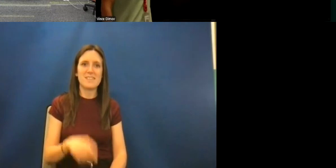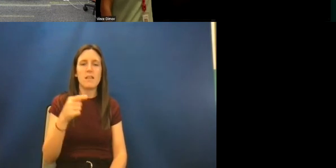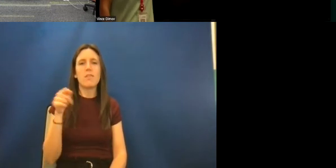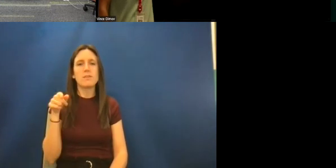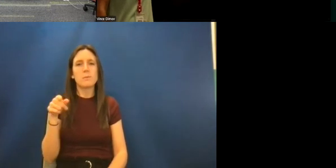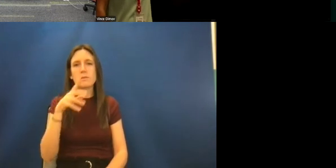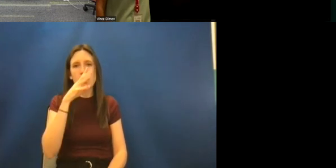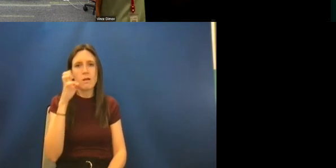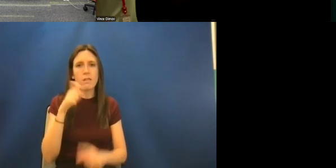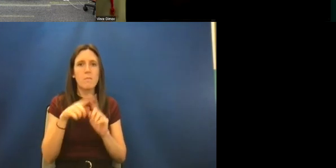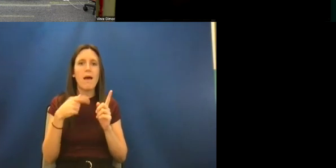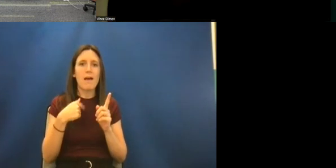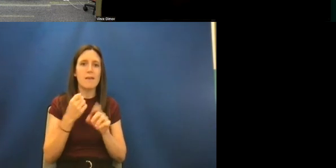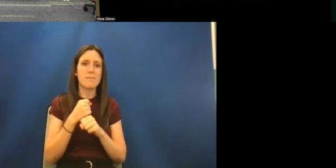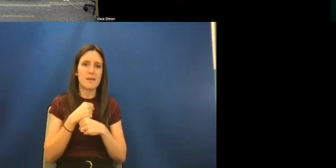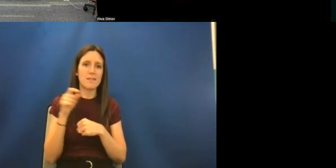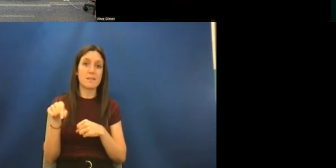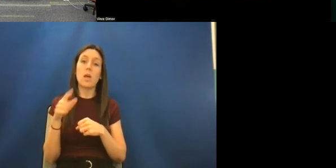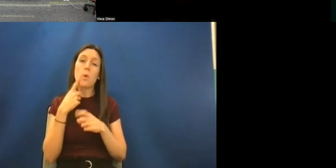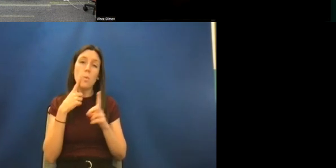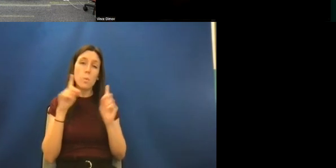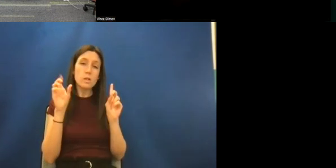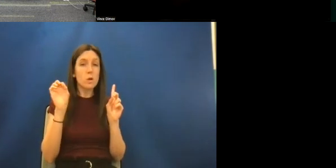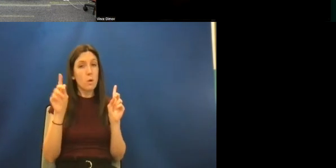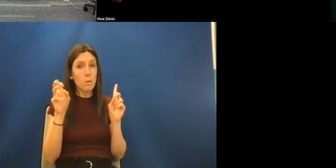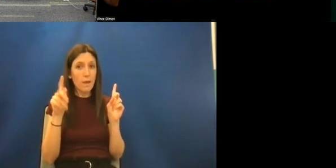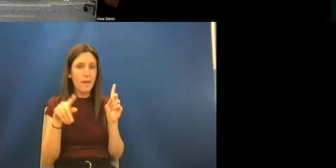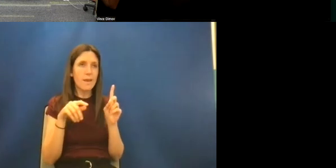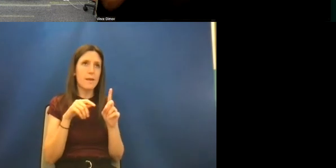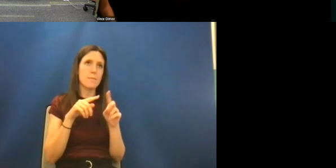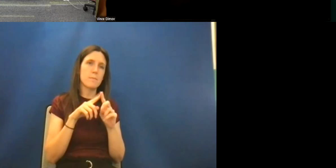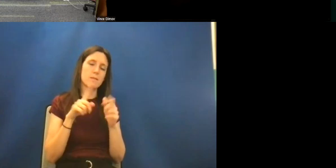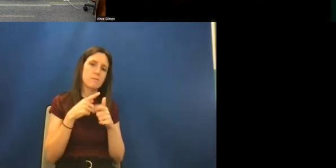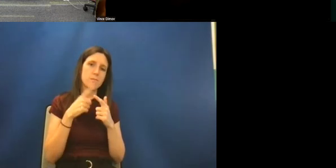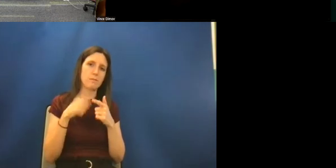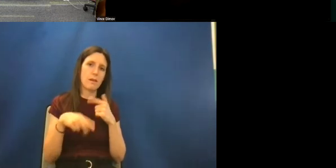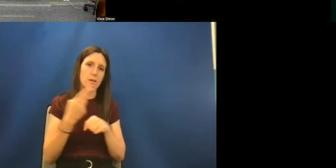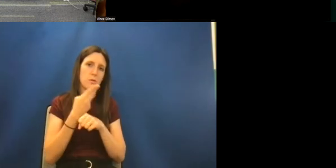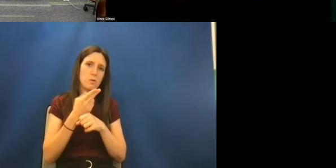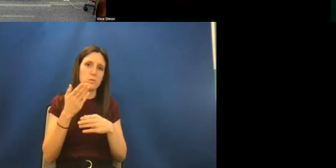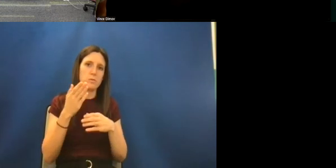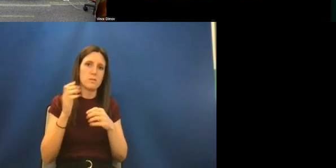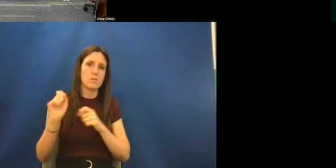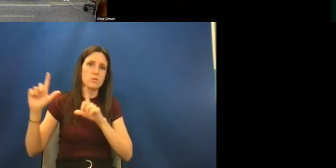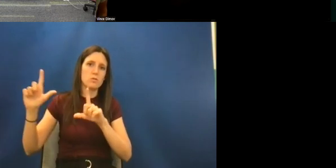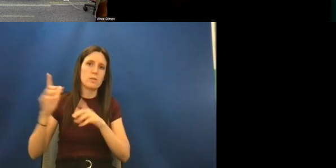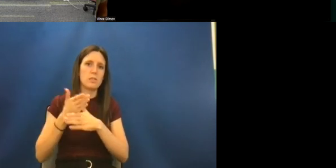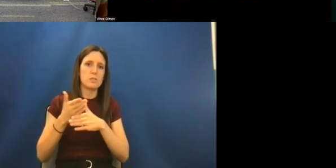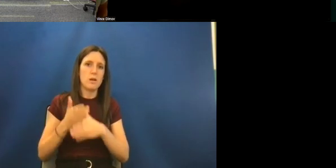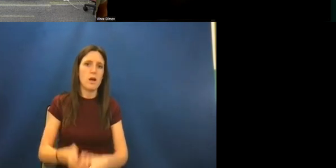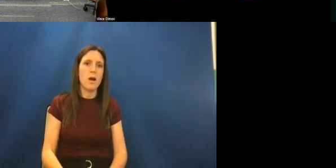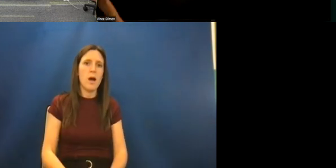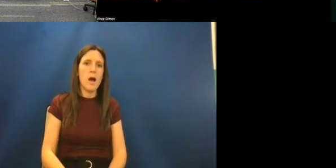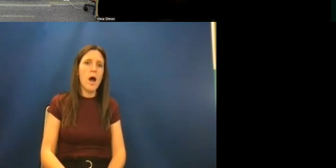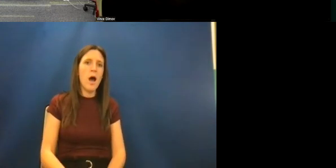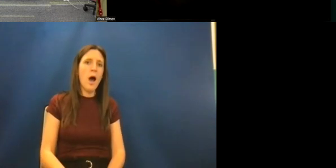make it to see how it worked. And it works okay, it comes behind me, but then you cannot use screen share feature, so if you make your own. So,